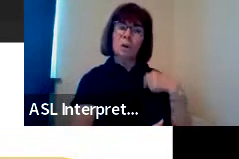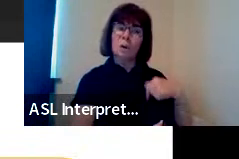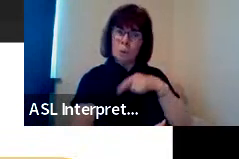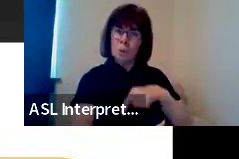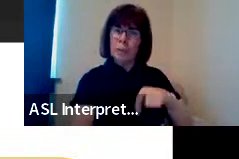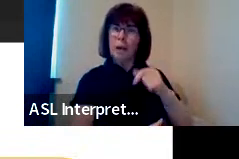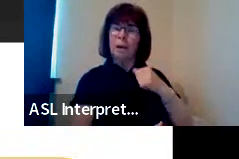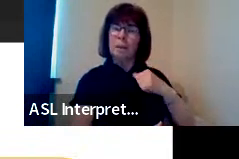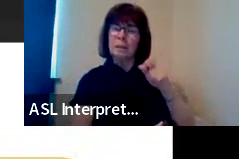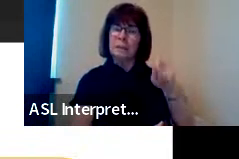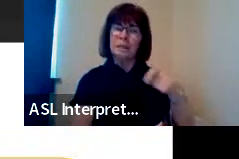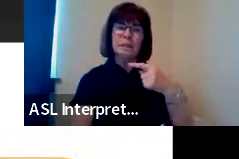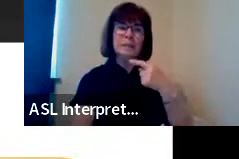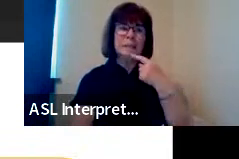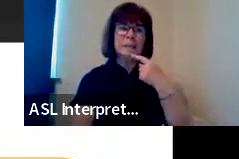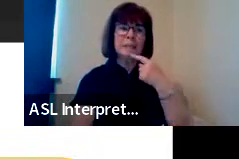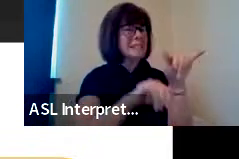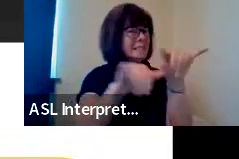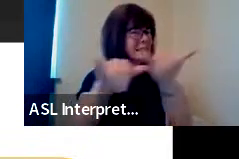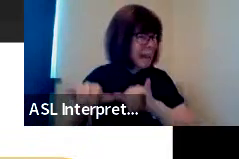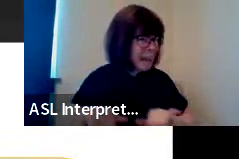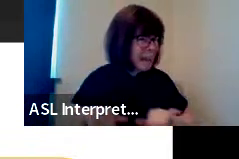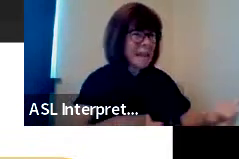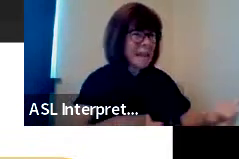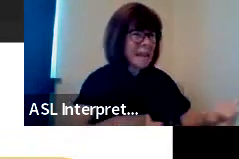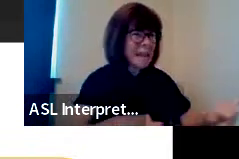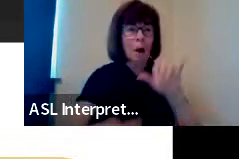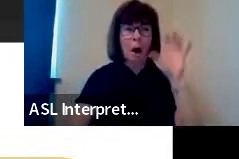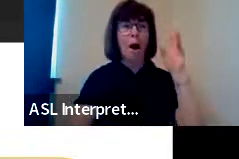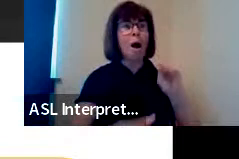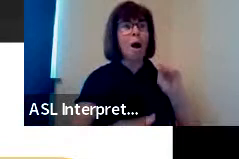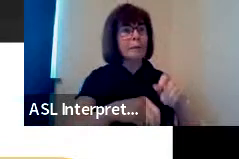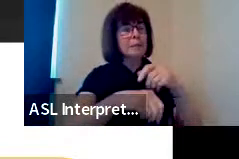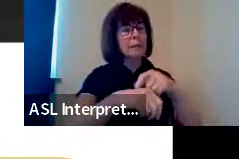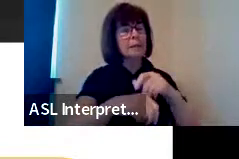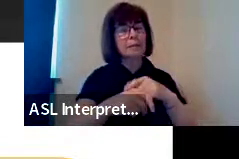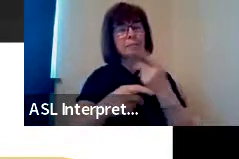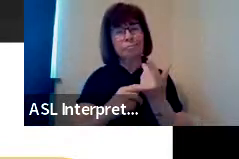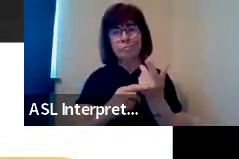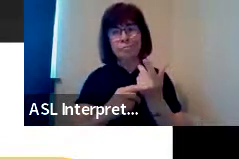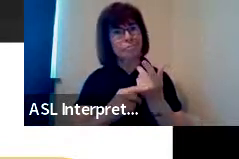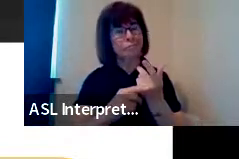time. That is coming from not only,